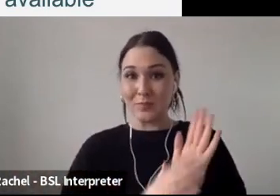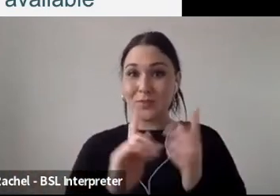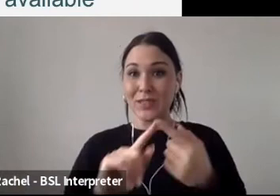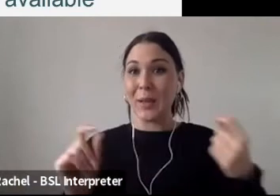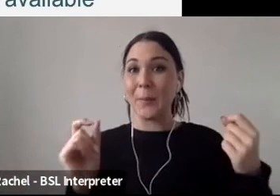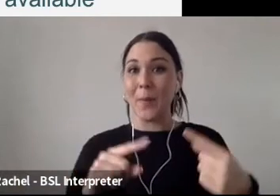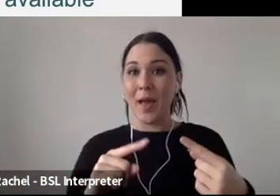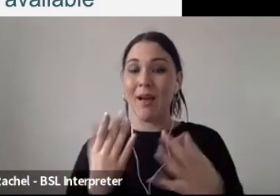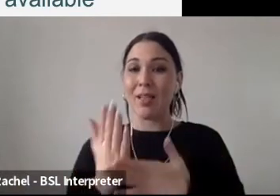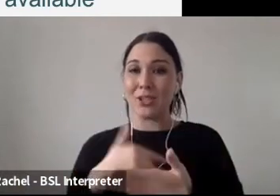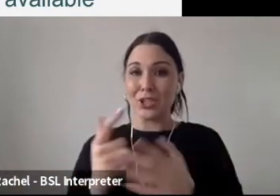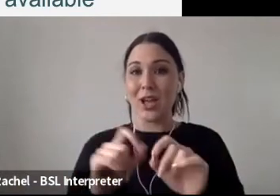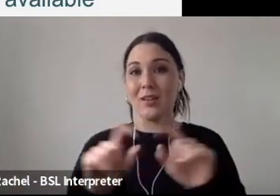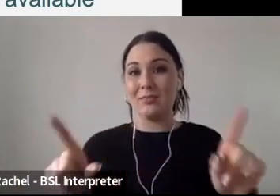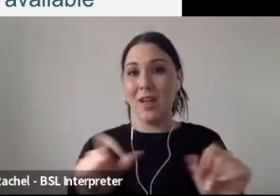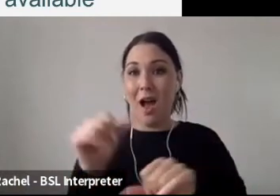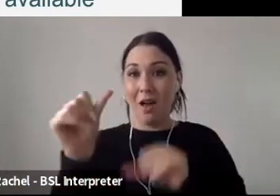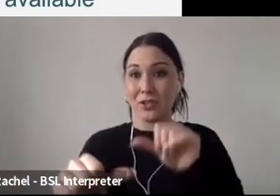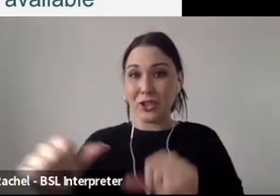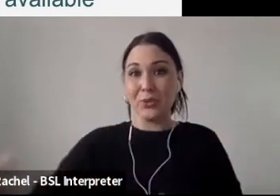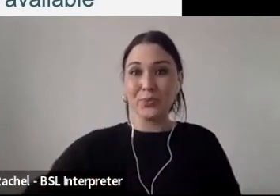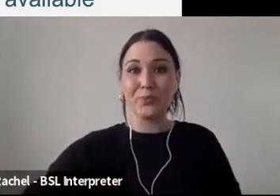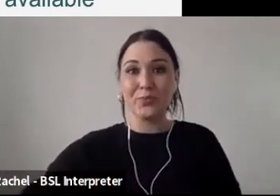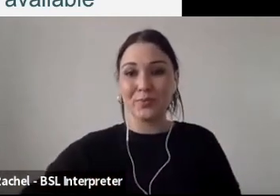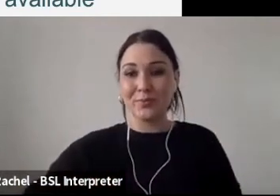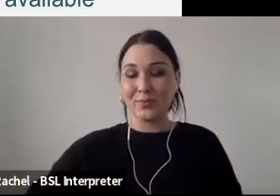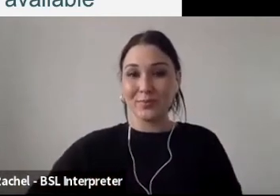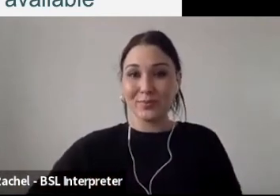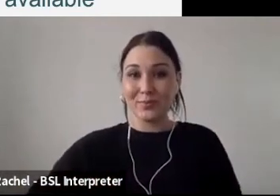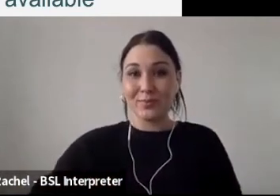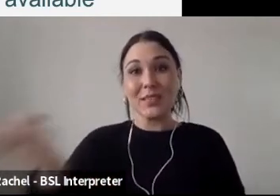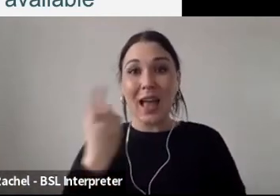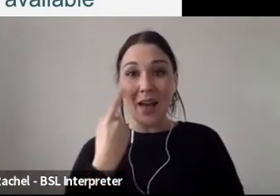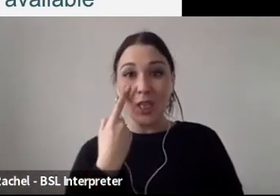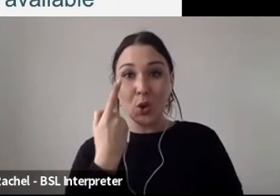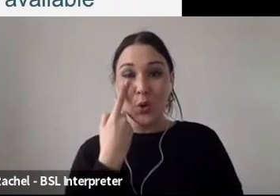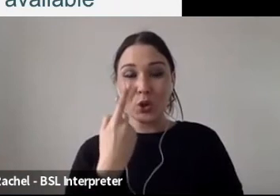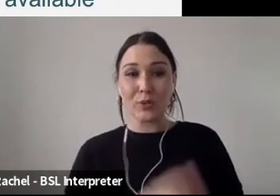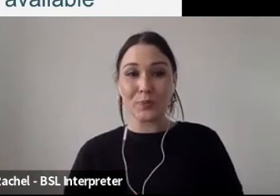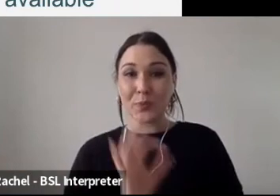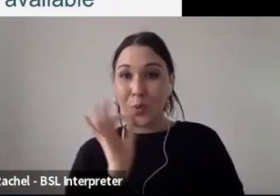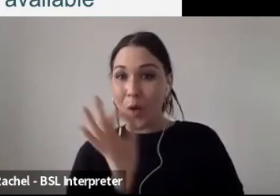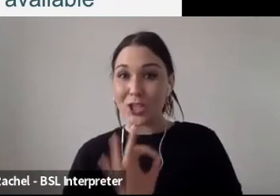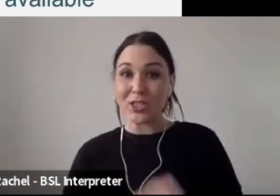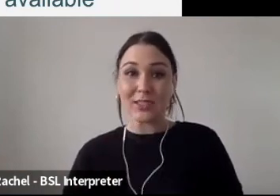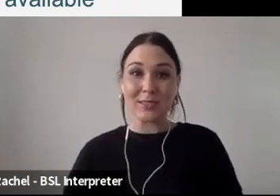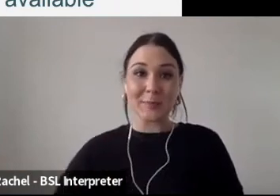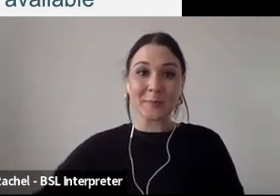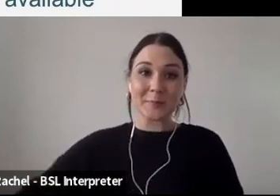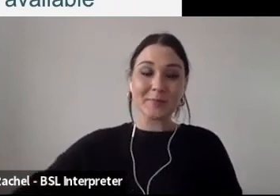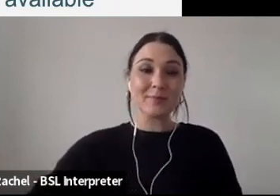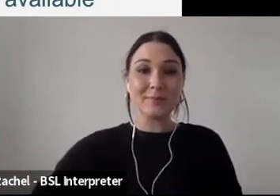and share them with you afterwards. So let's have a look at the questions.